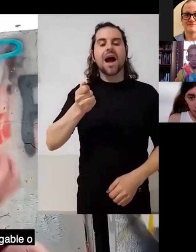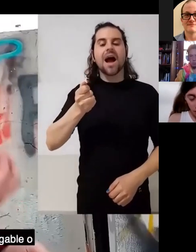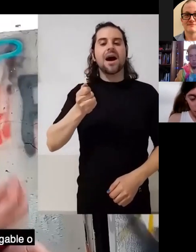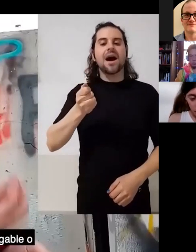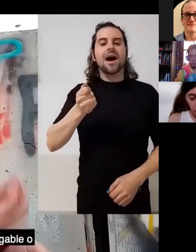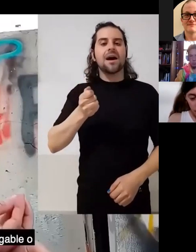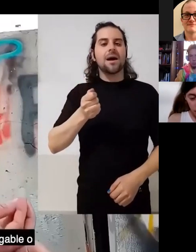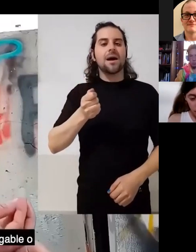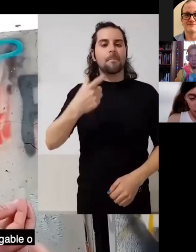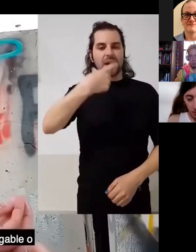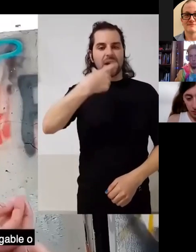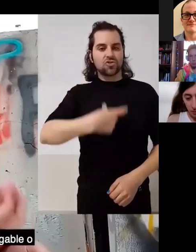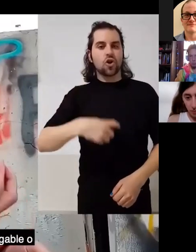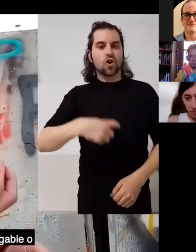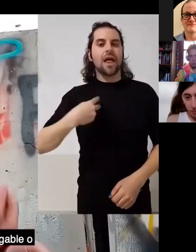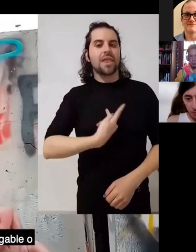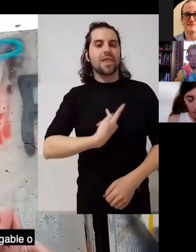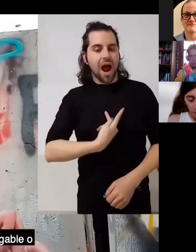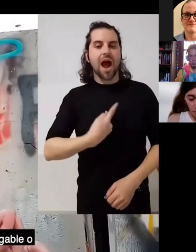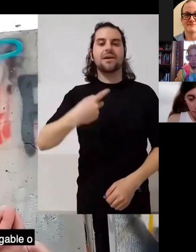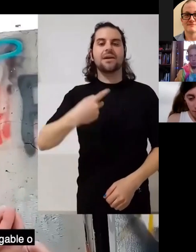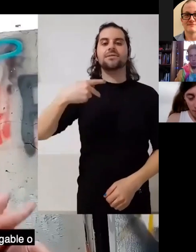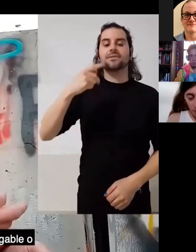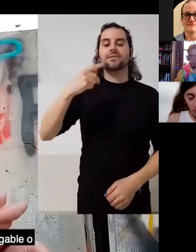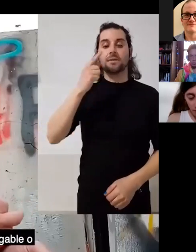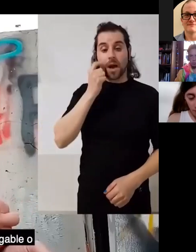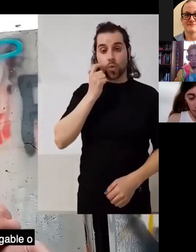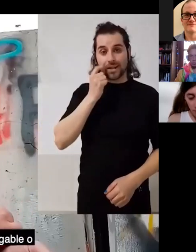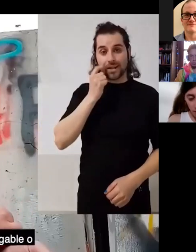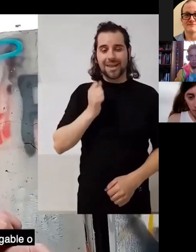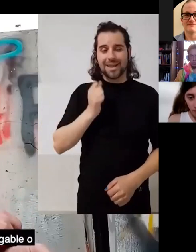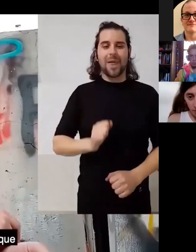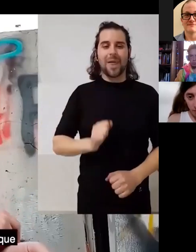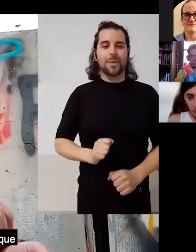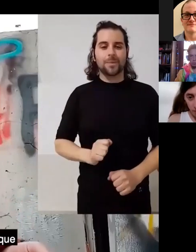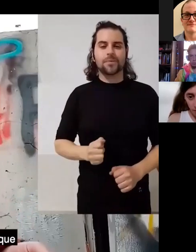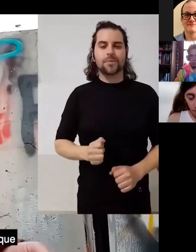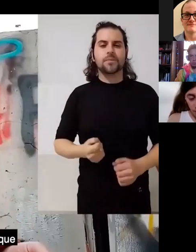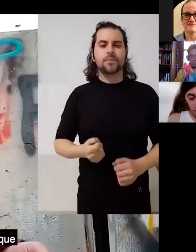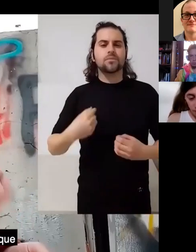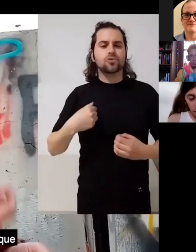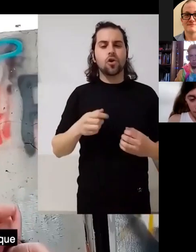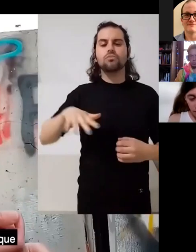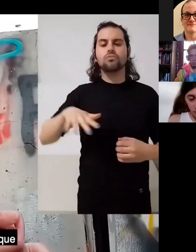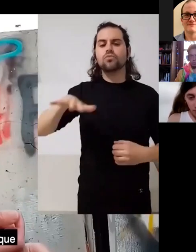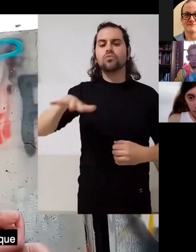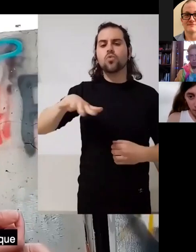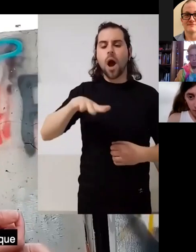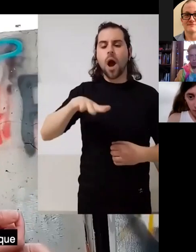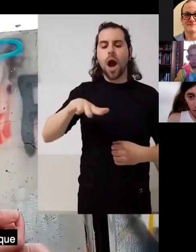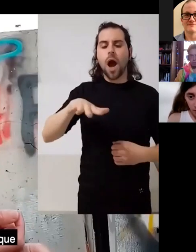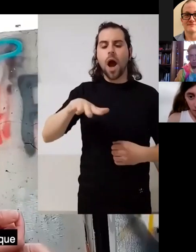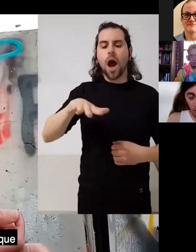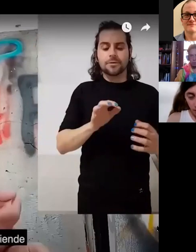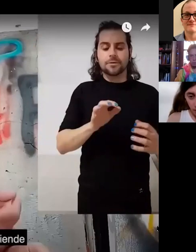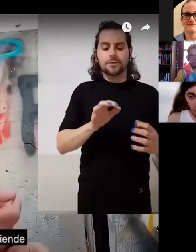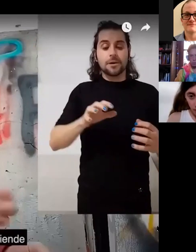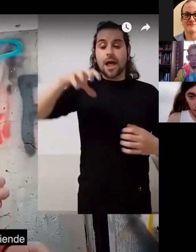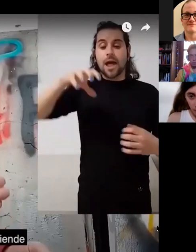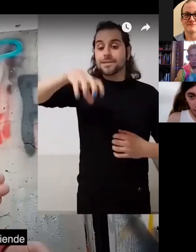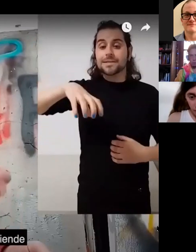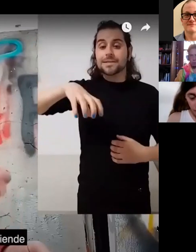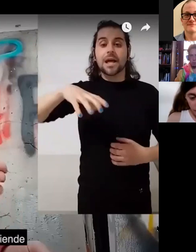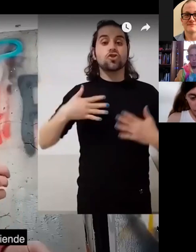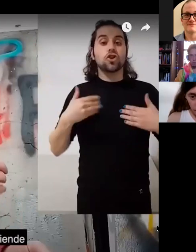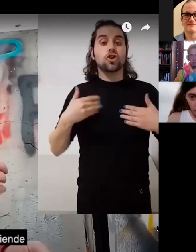and as I am non-binary, when I go to a